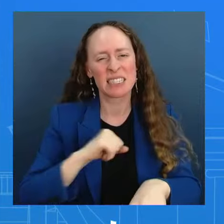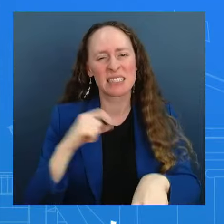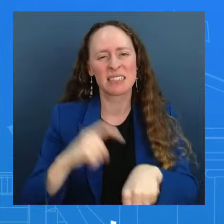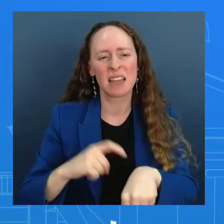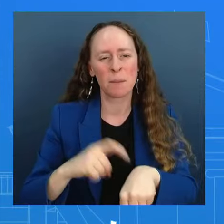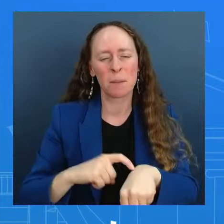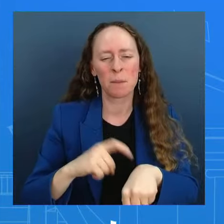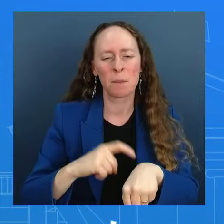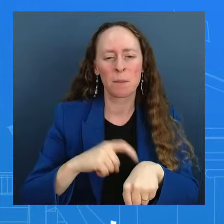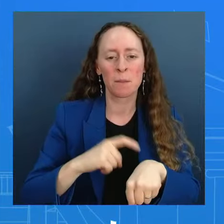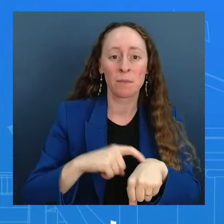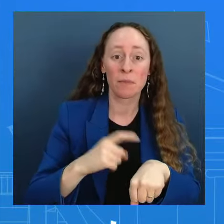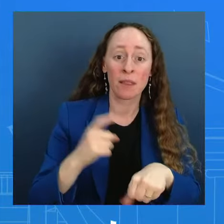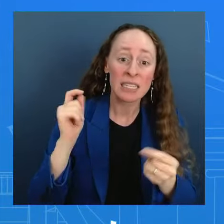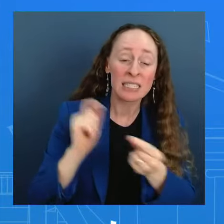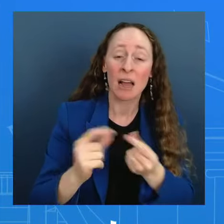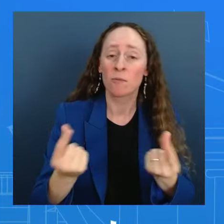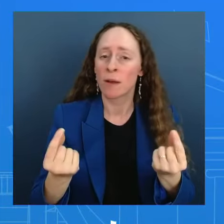very right. much. Thank you.